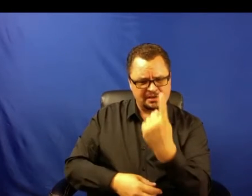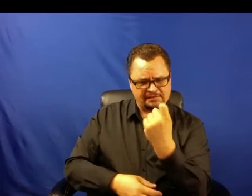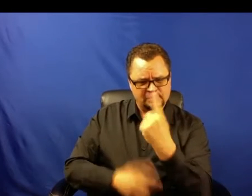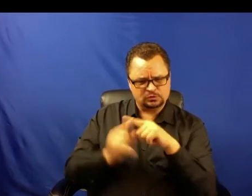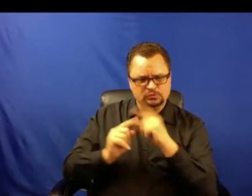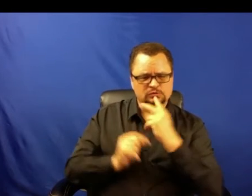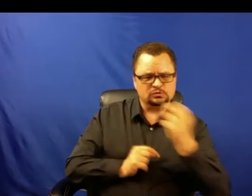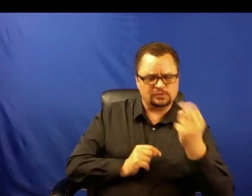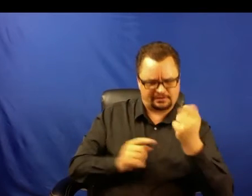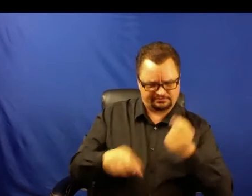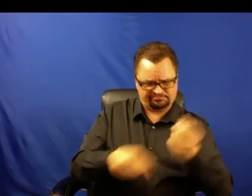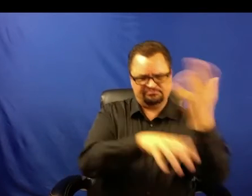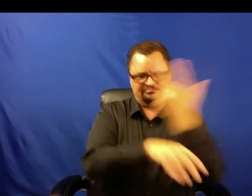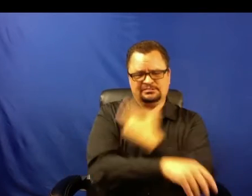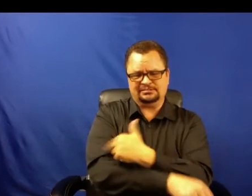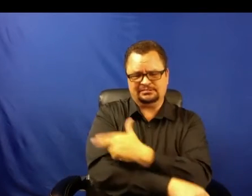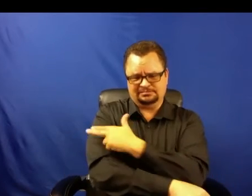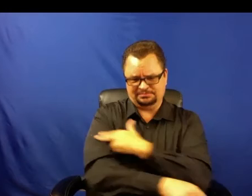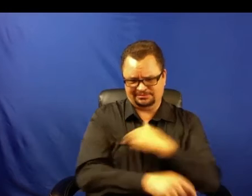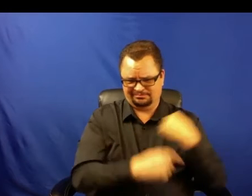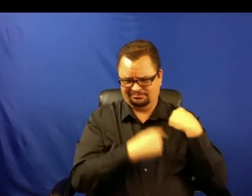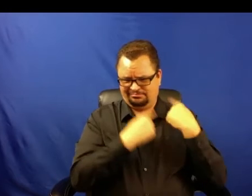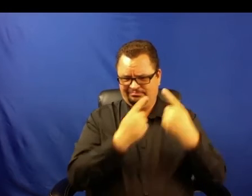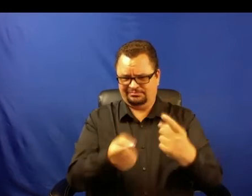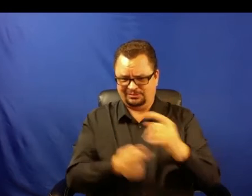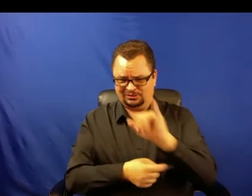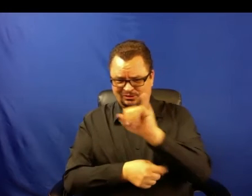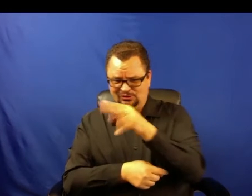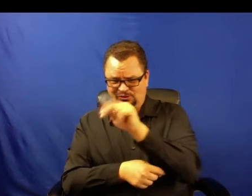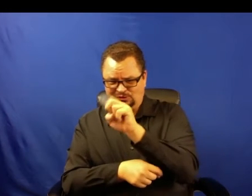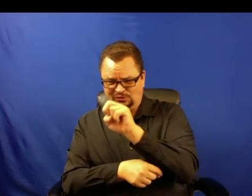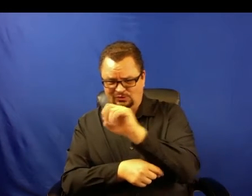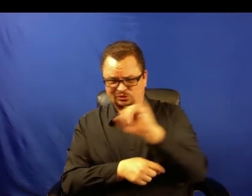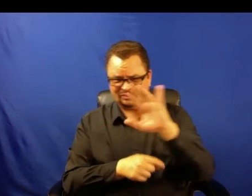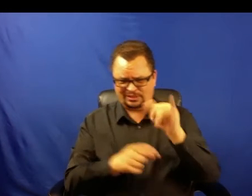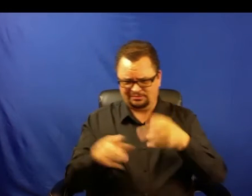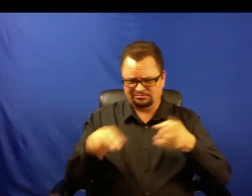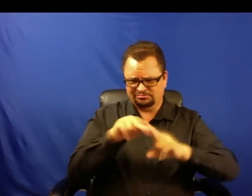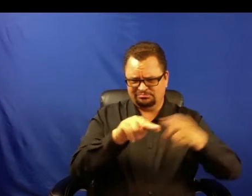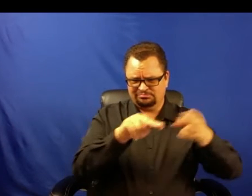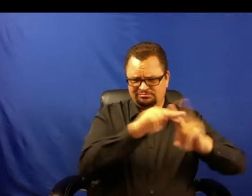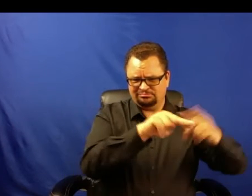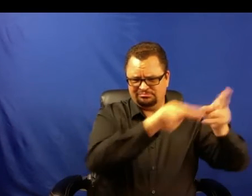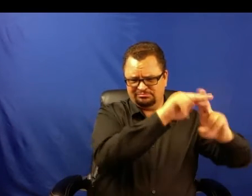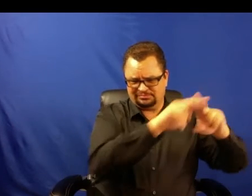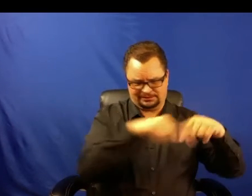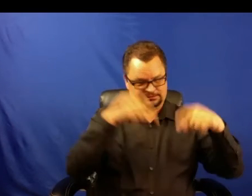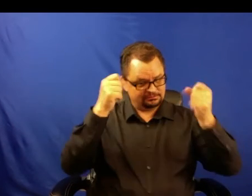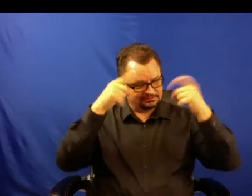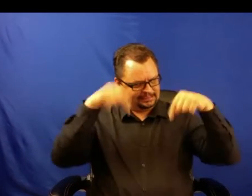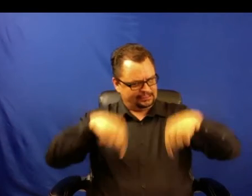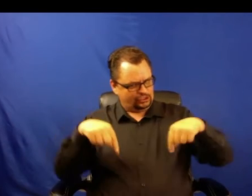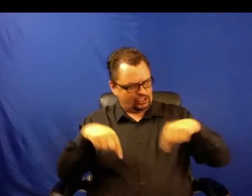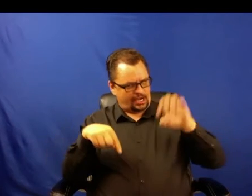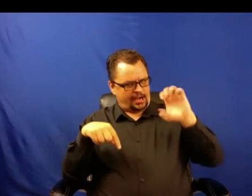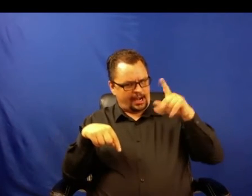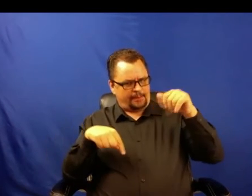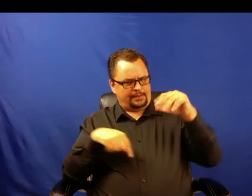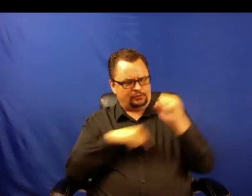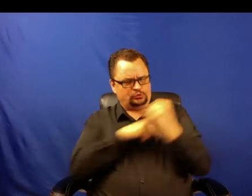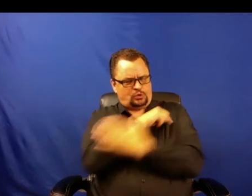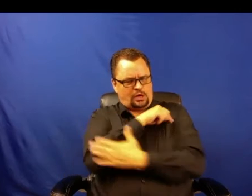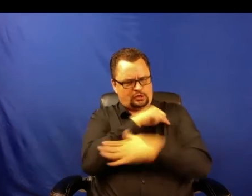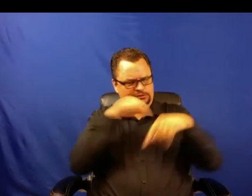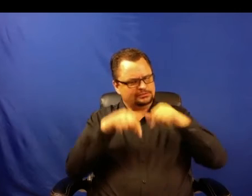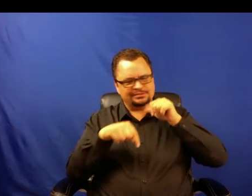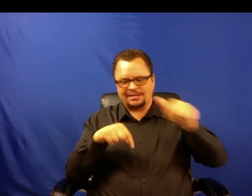only El Paso County residents. Next slide, please. What we're showing now is something that we've seen